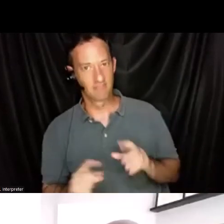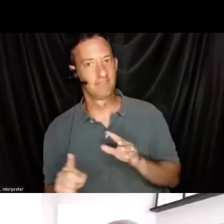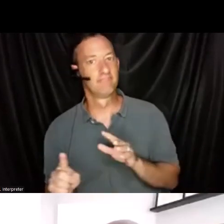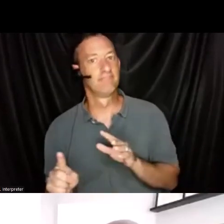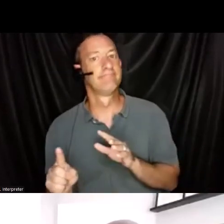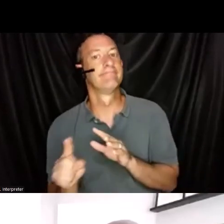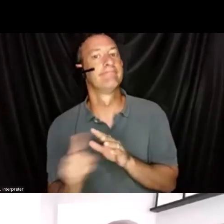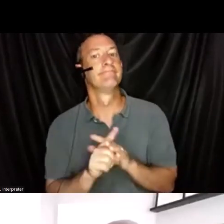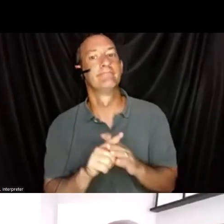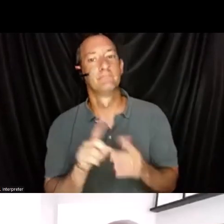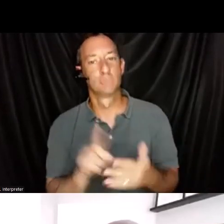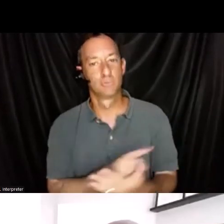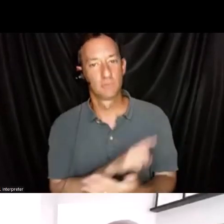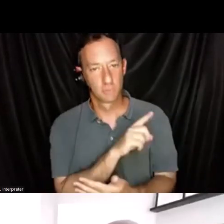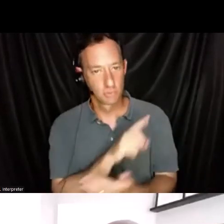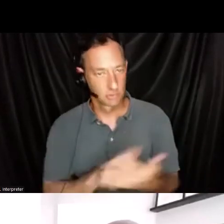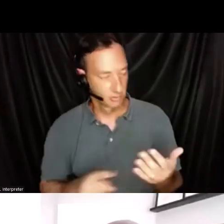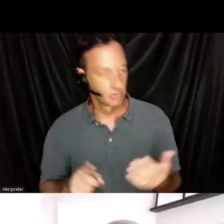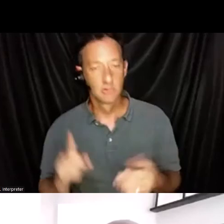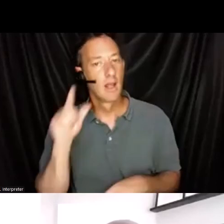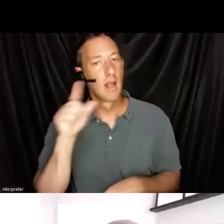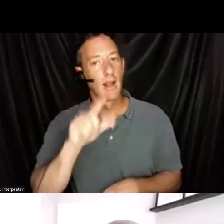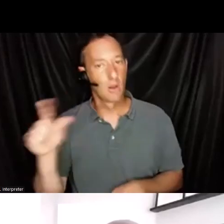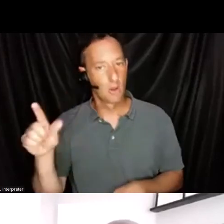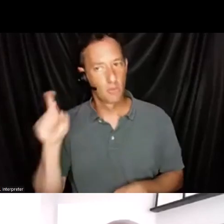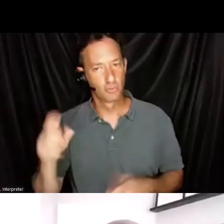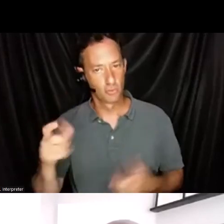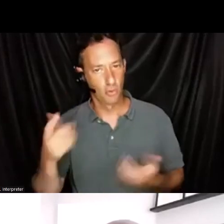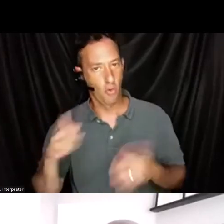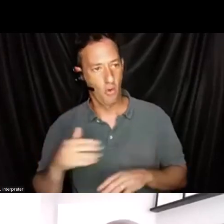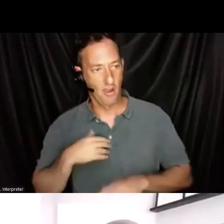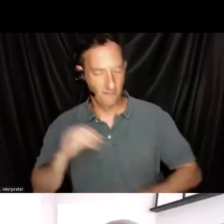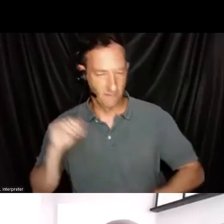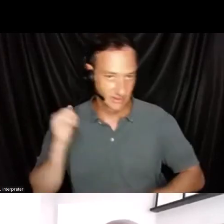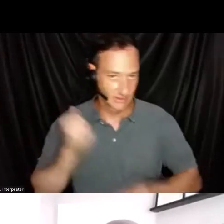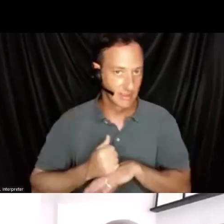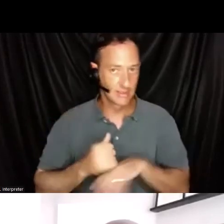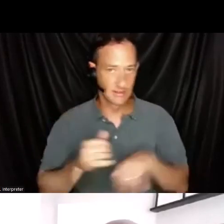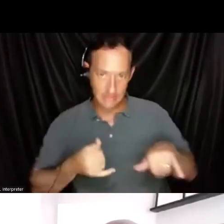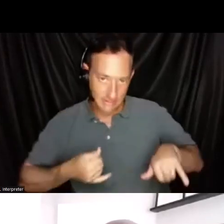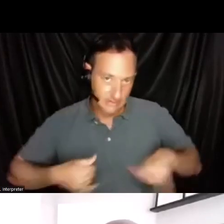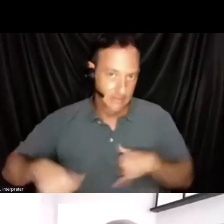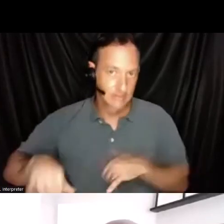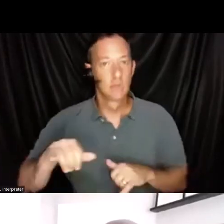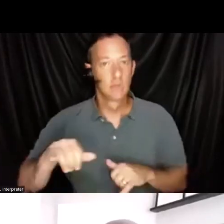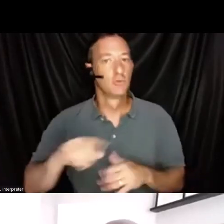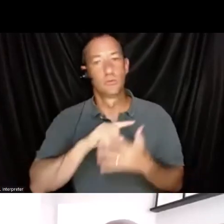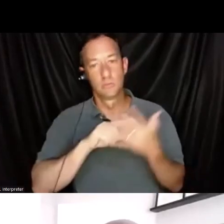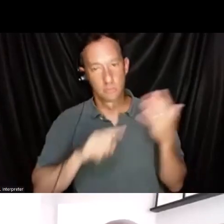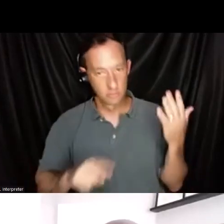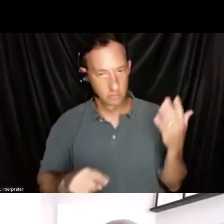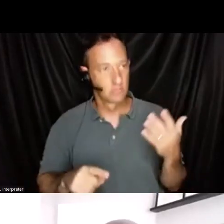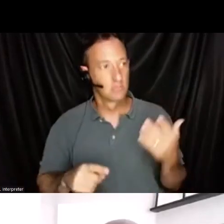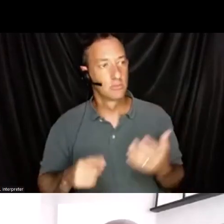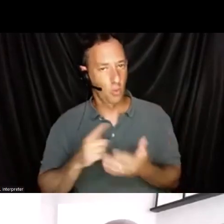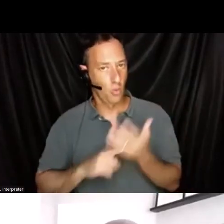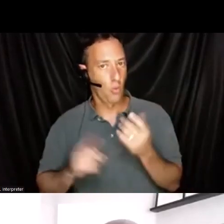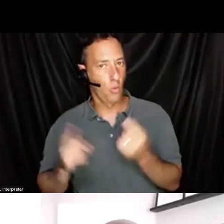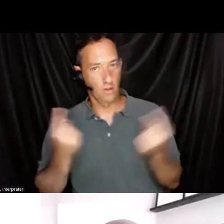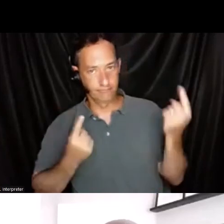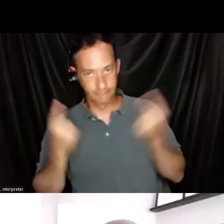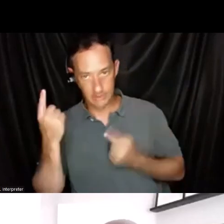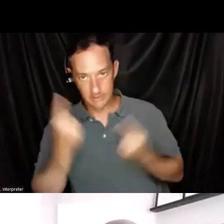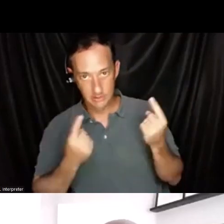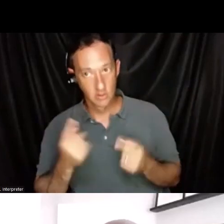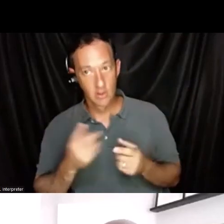in, housing providers should have set standards for the circumstances that they would consider. And of course, the